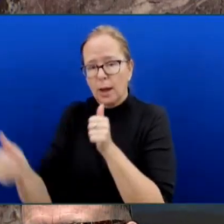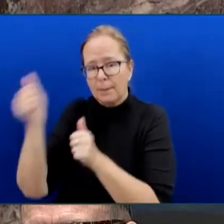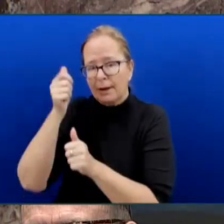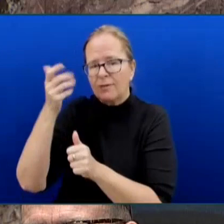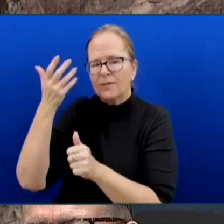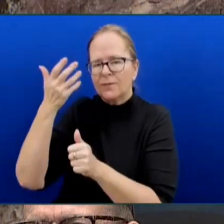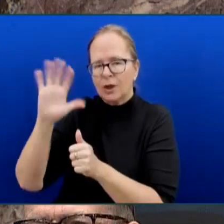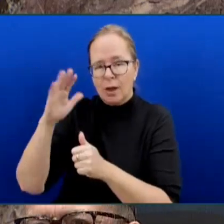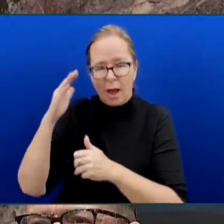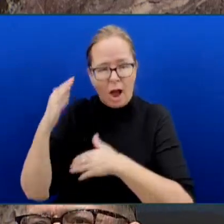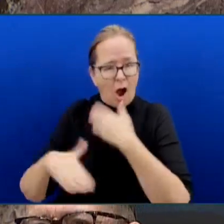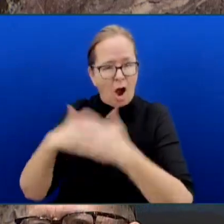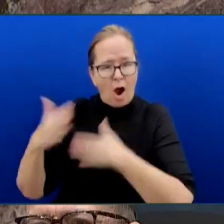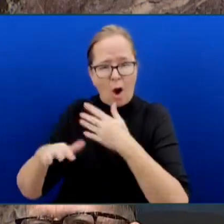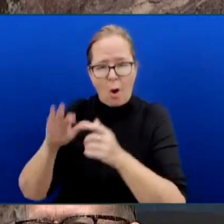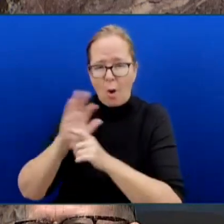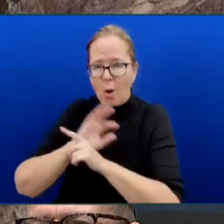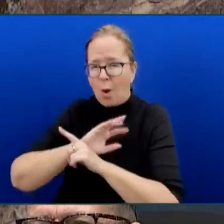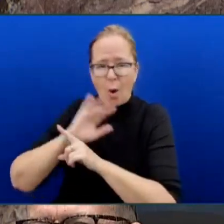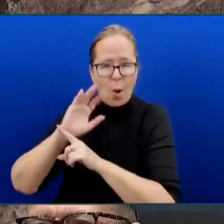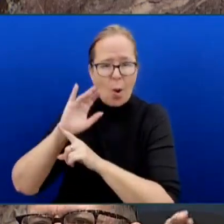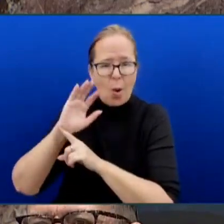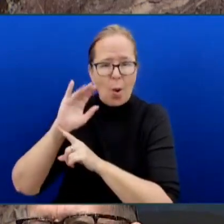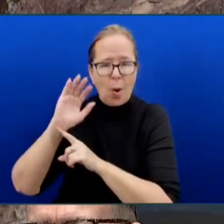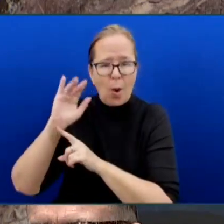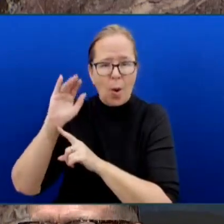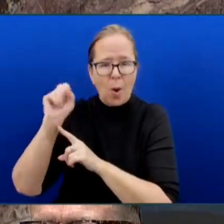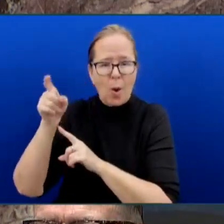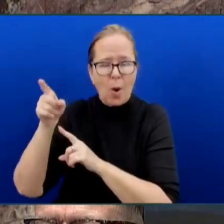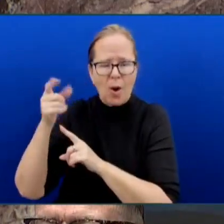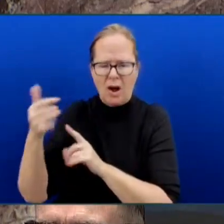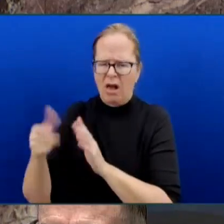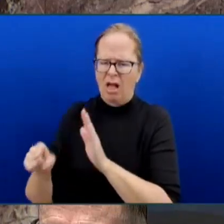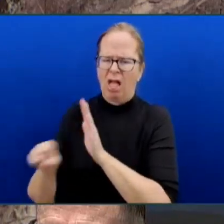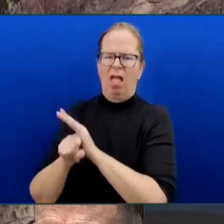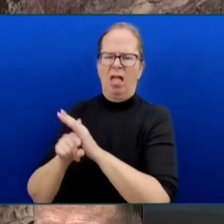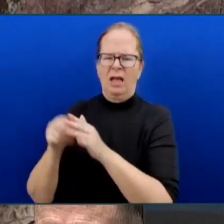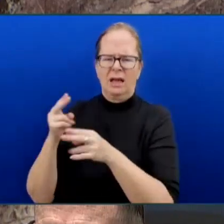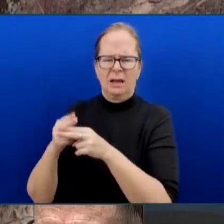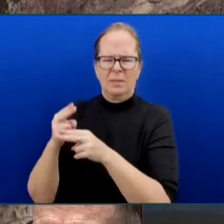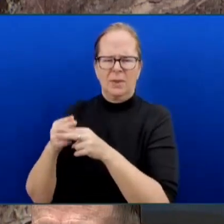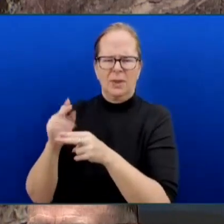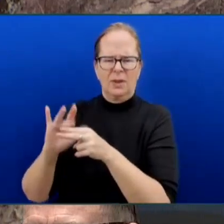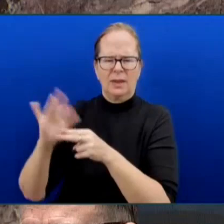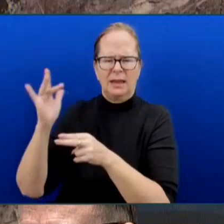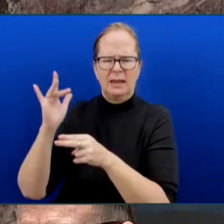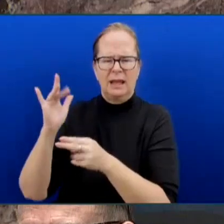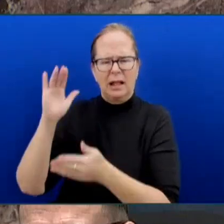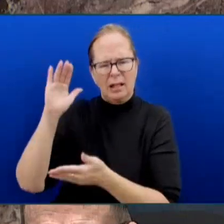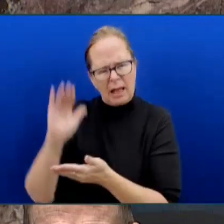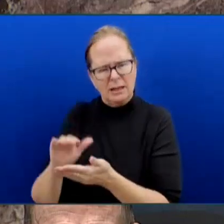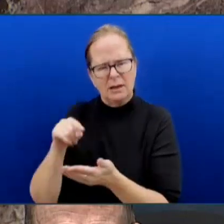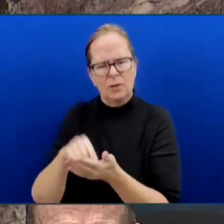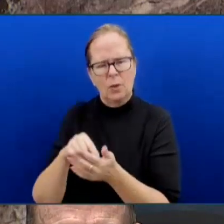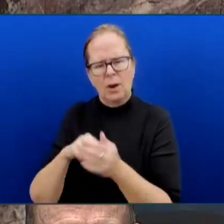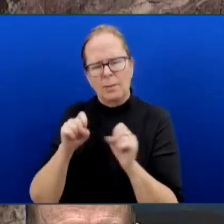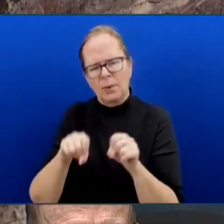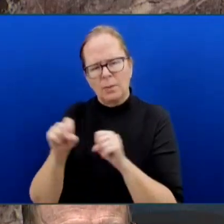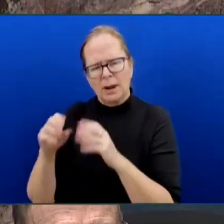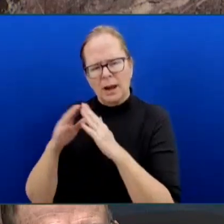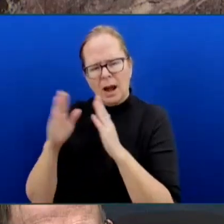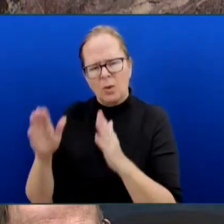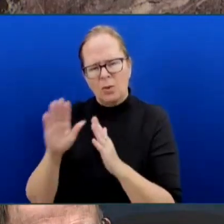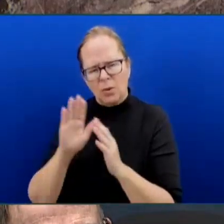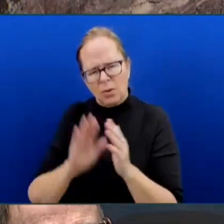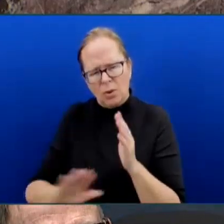of having the least affordable housing in North America. That is fact, and that is on this Premier's watch. In the face